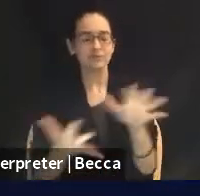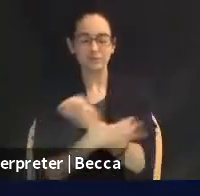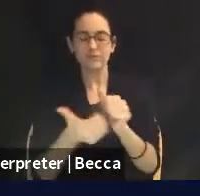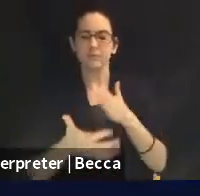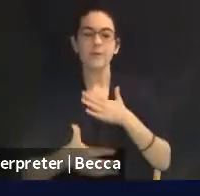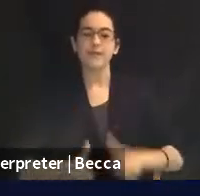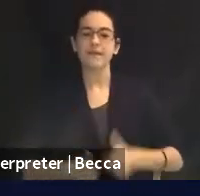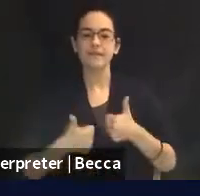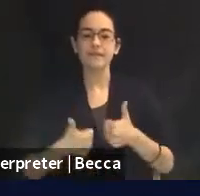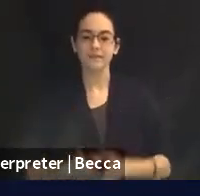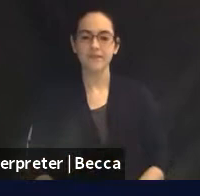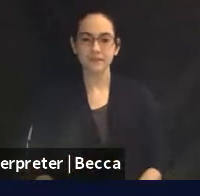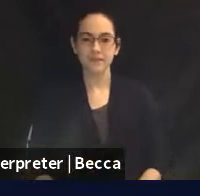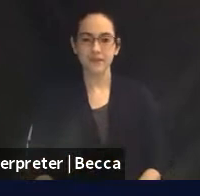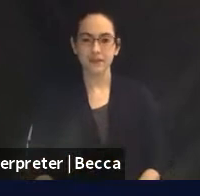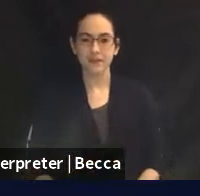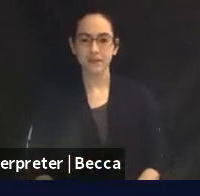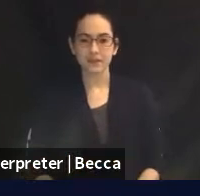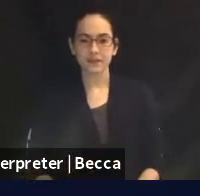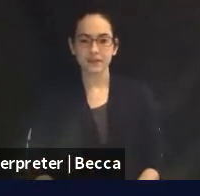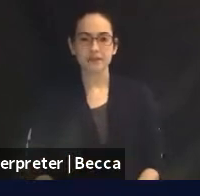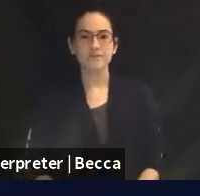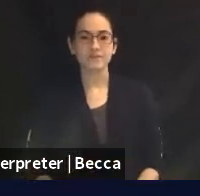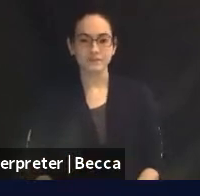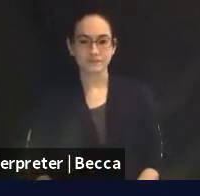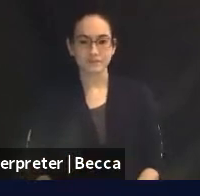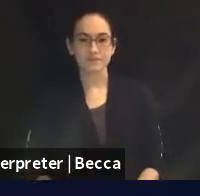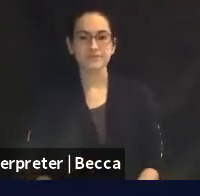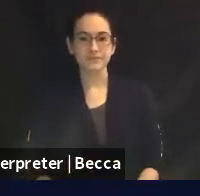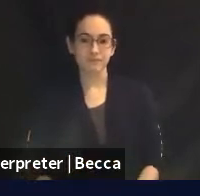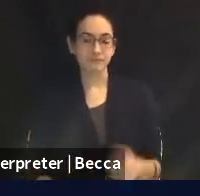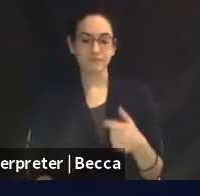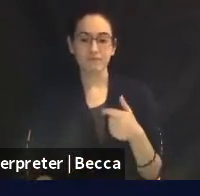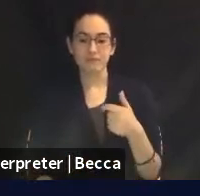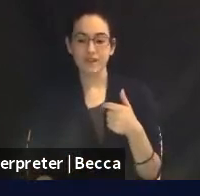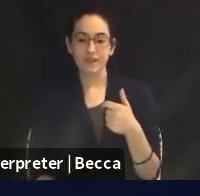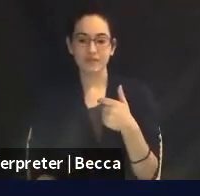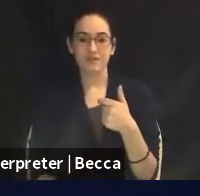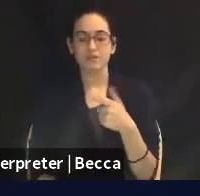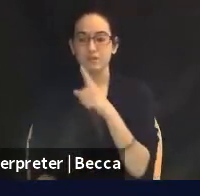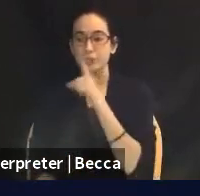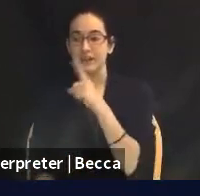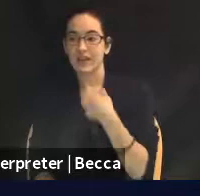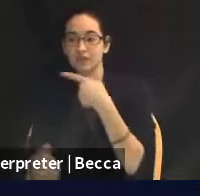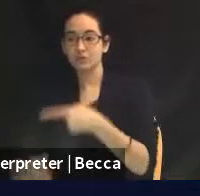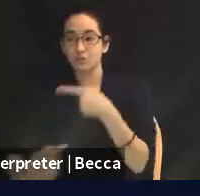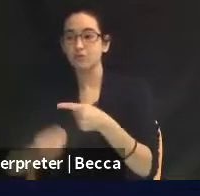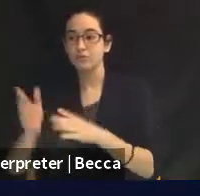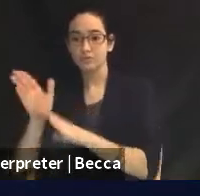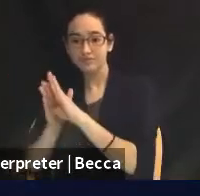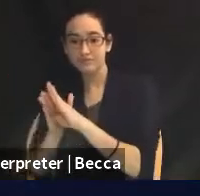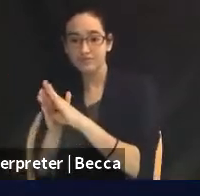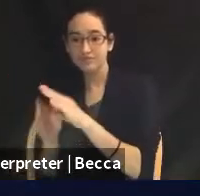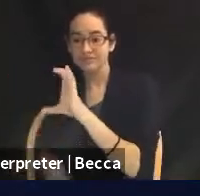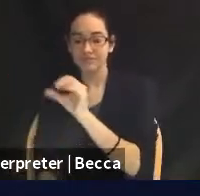And so I really had trust with, and I kind of shared that story with my college buddies, I had trust with really building confidence with